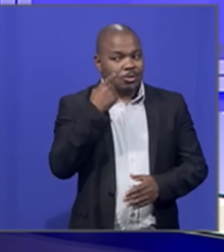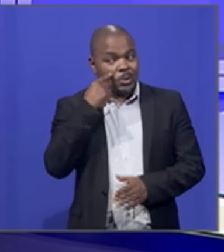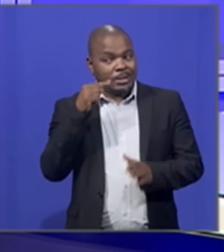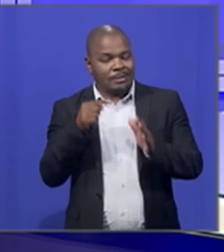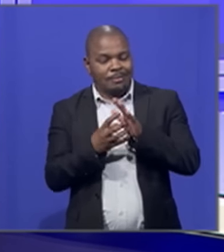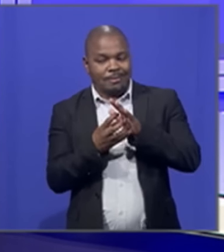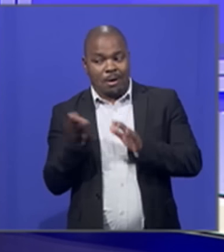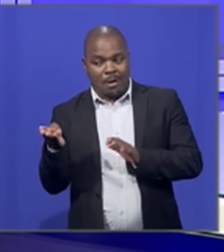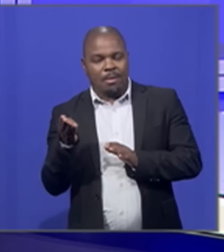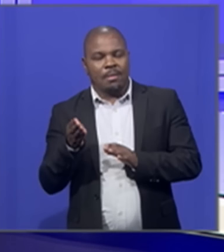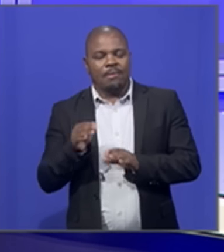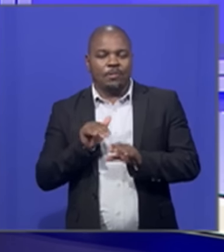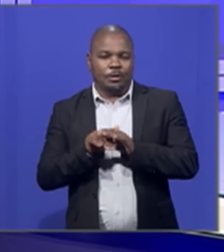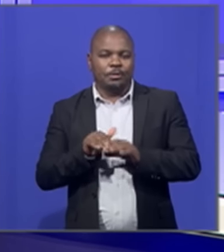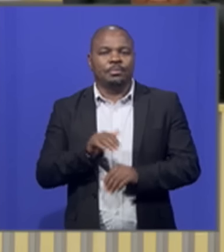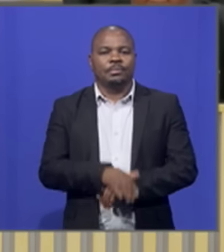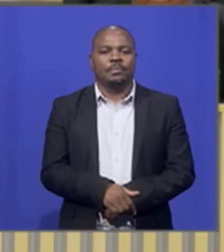morwalo.